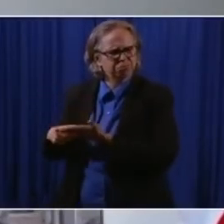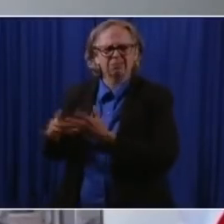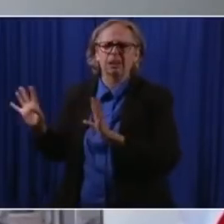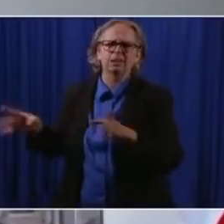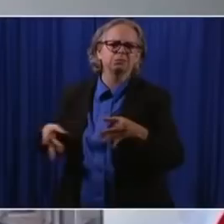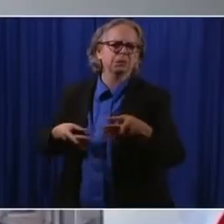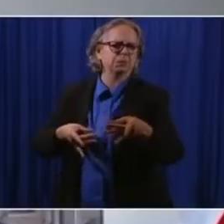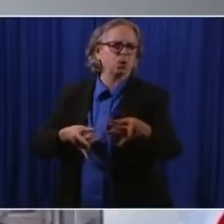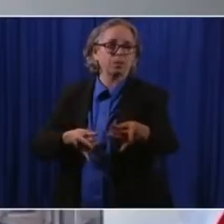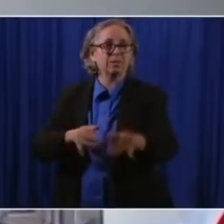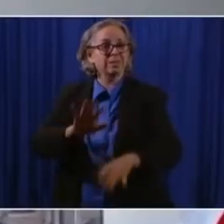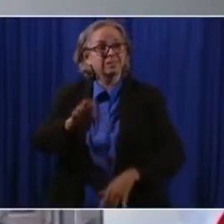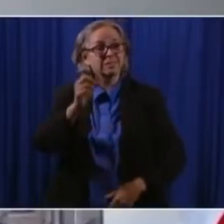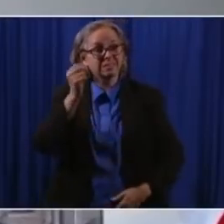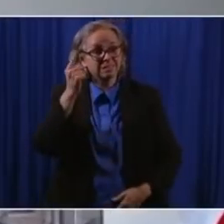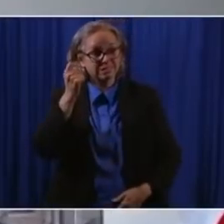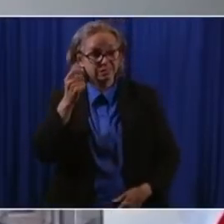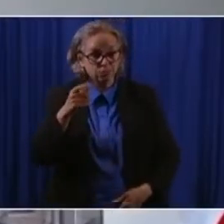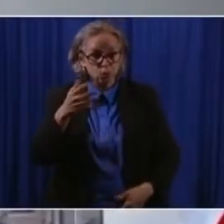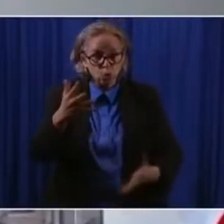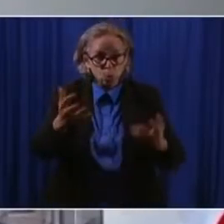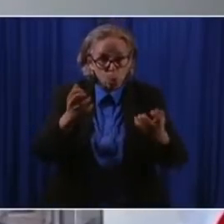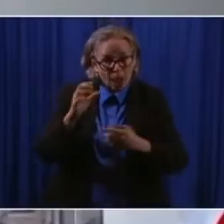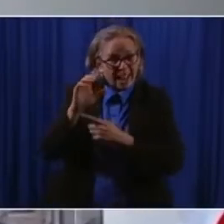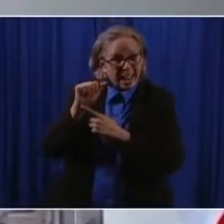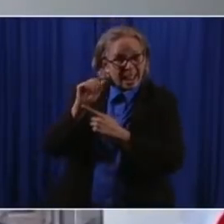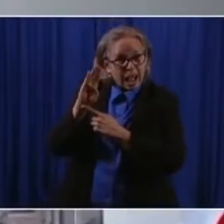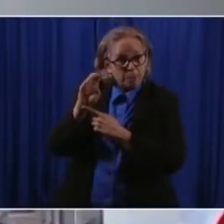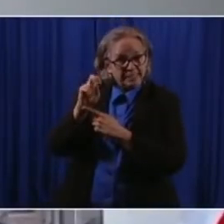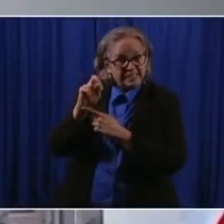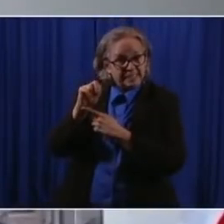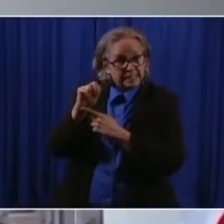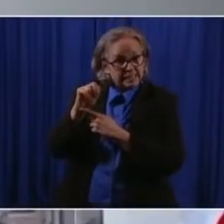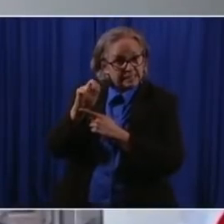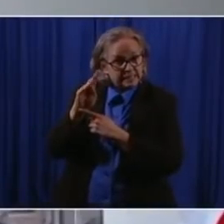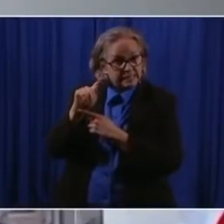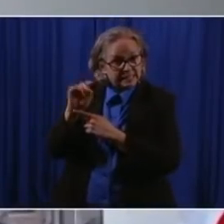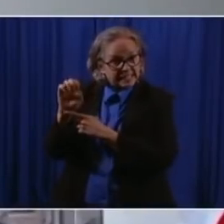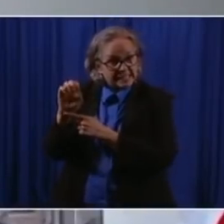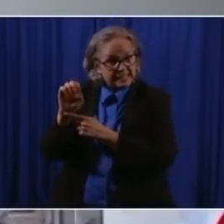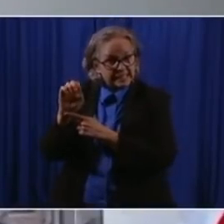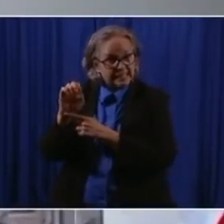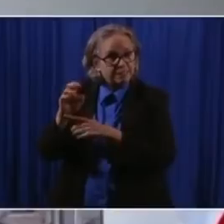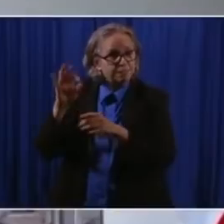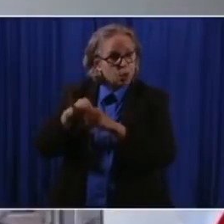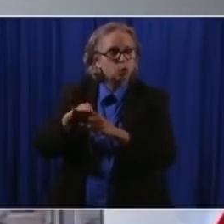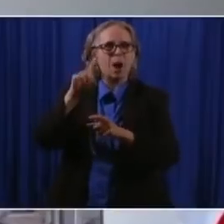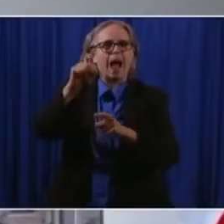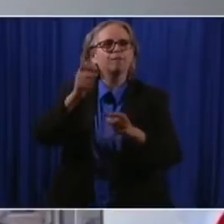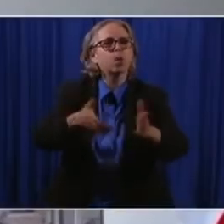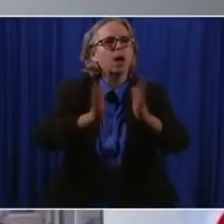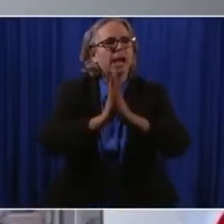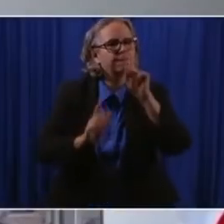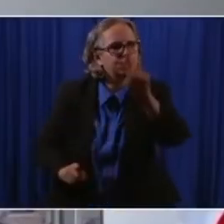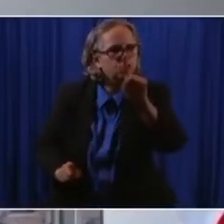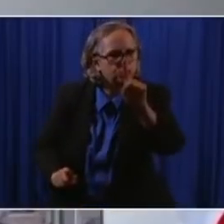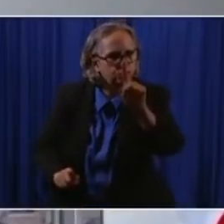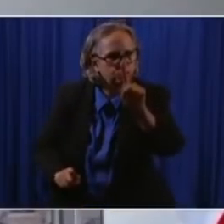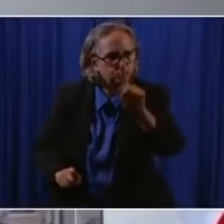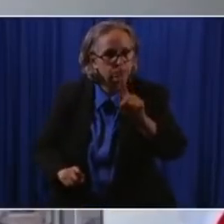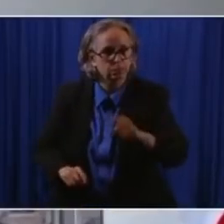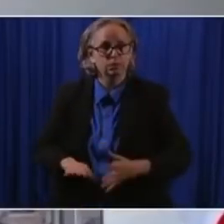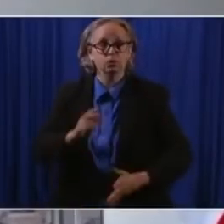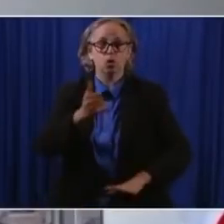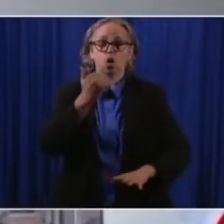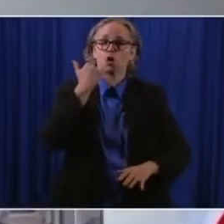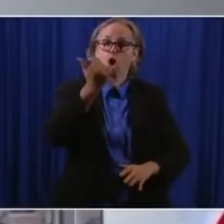want one. The good news is it's easy. You can do that right now. You can call the Board of Elections and do it. You can go to